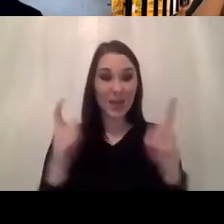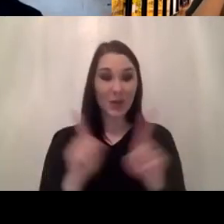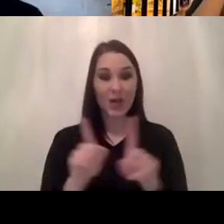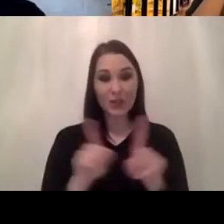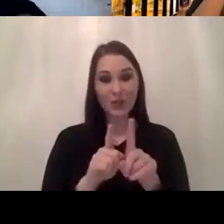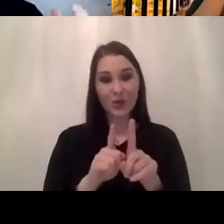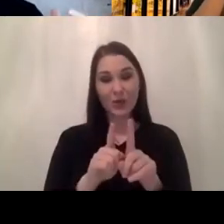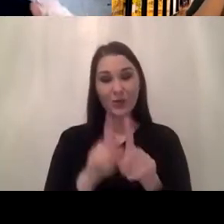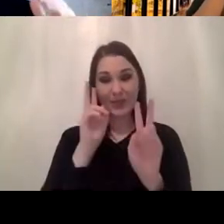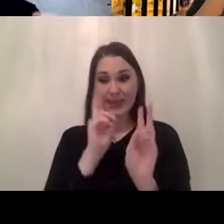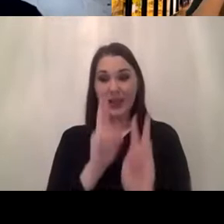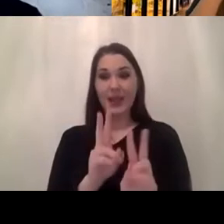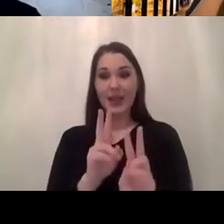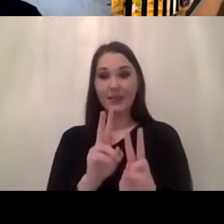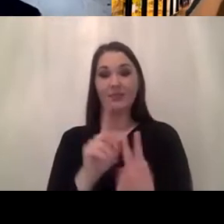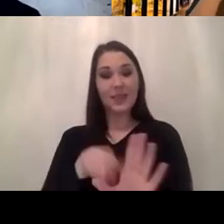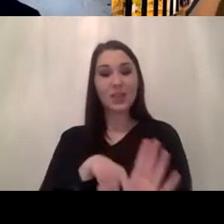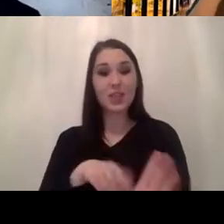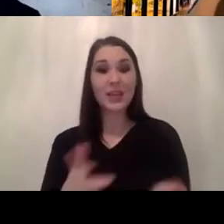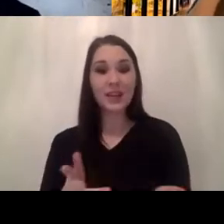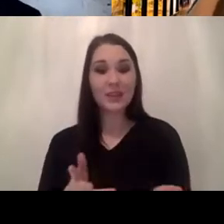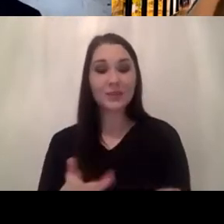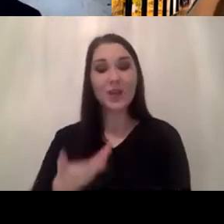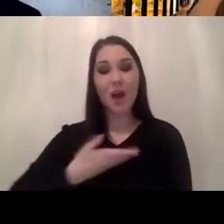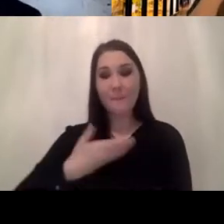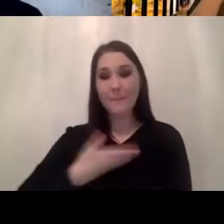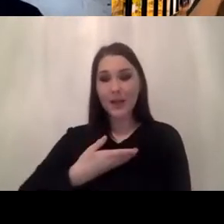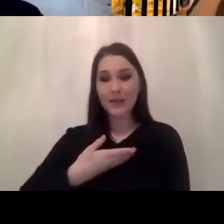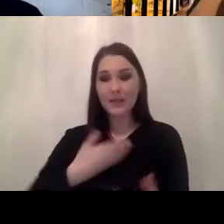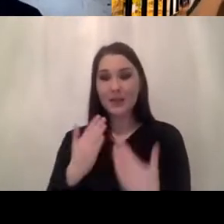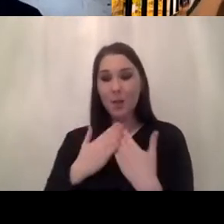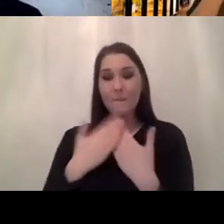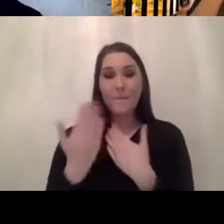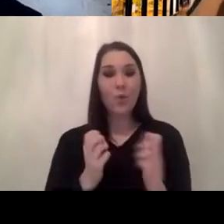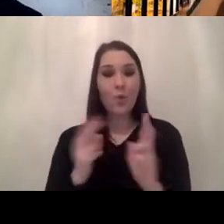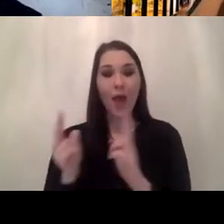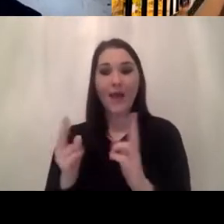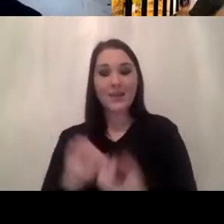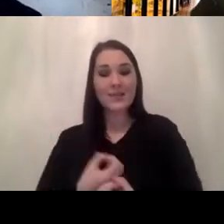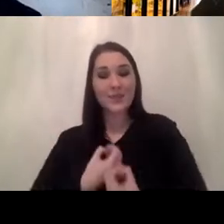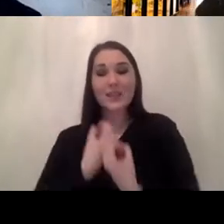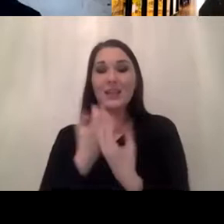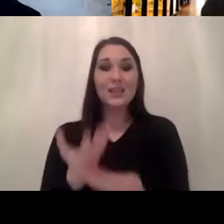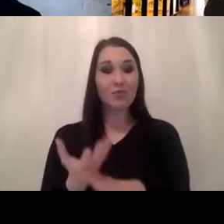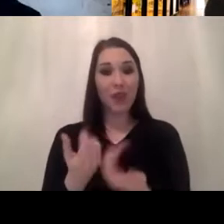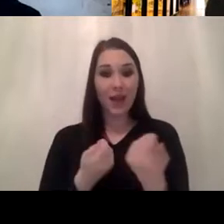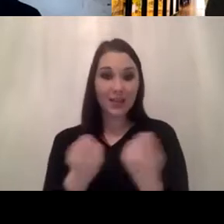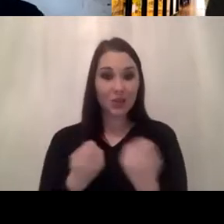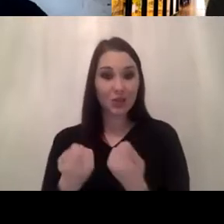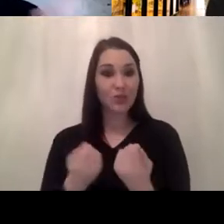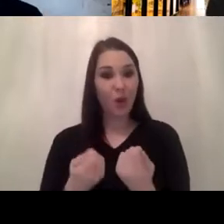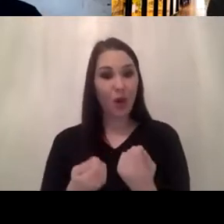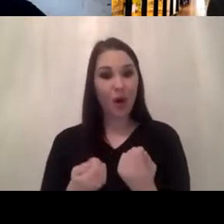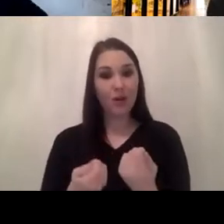a trend within these companies giving more ways for people to express and control what the algorithm's recommending to them, whether